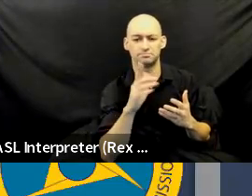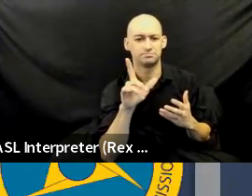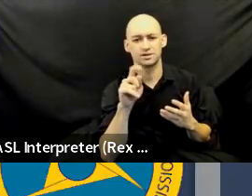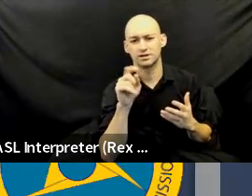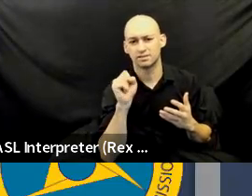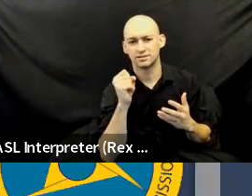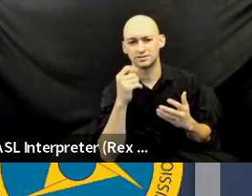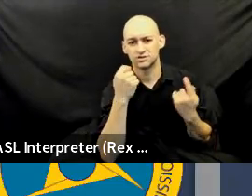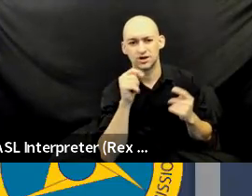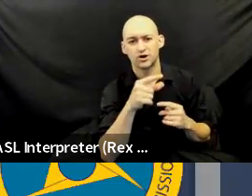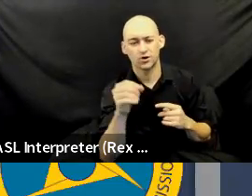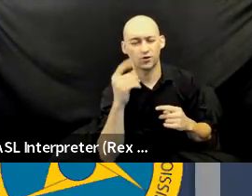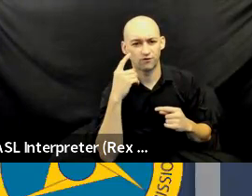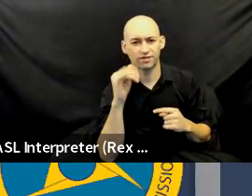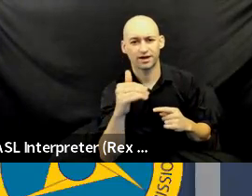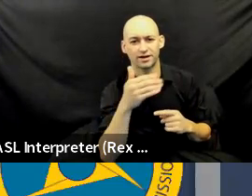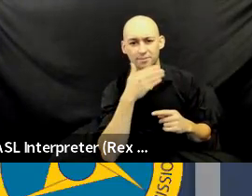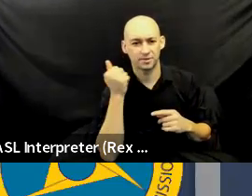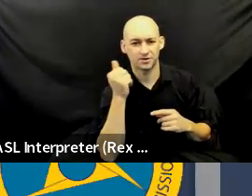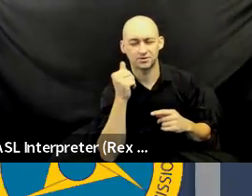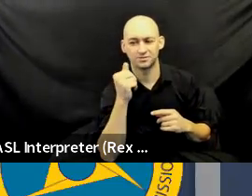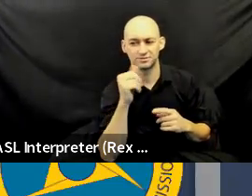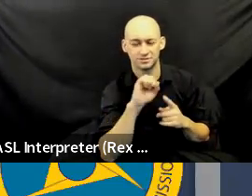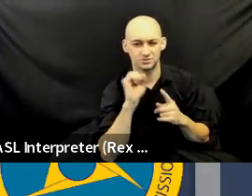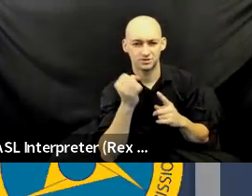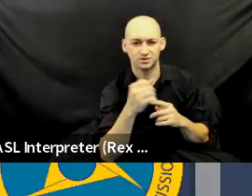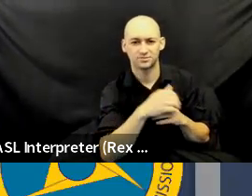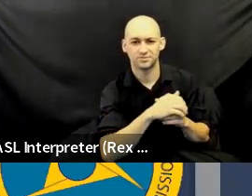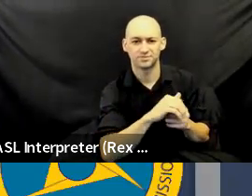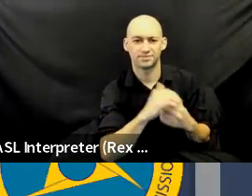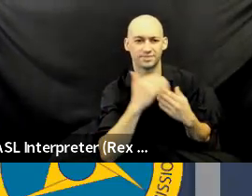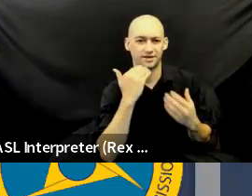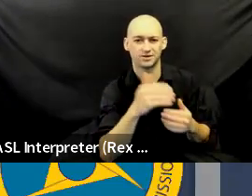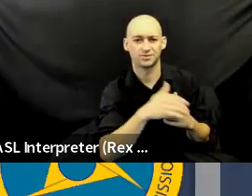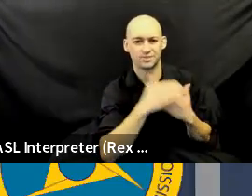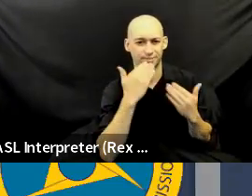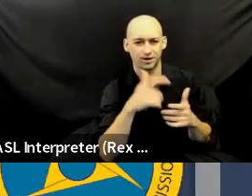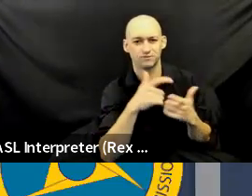let's really try to go for a better public process. Right, Thank you so much. Thank you.